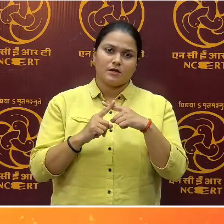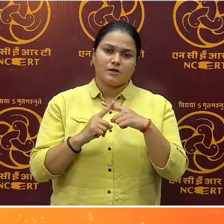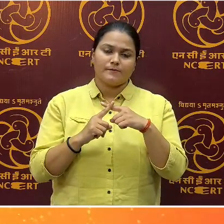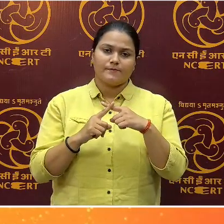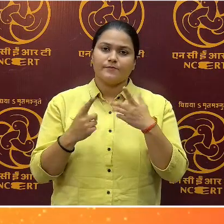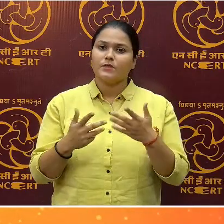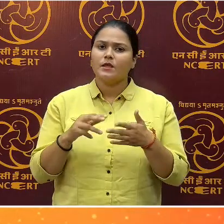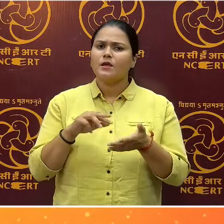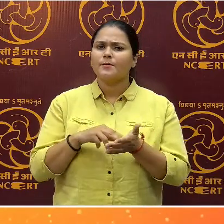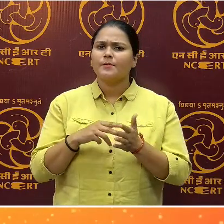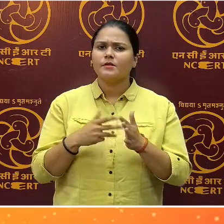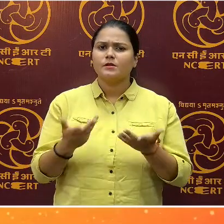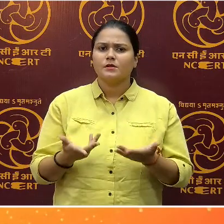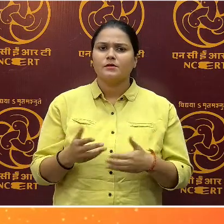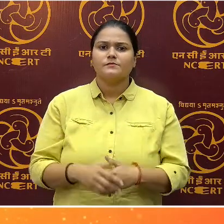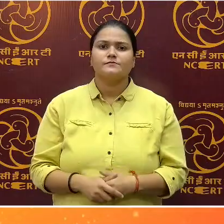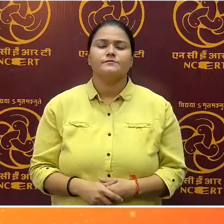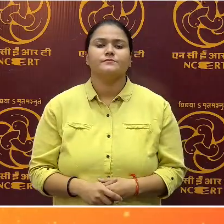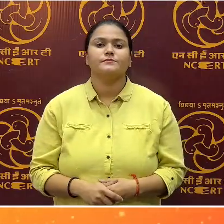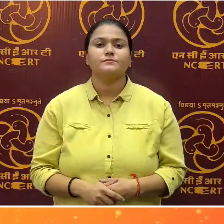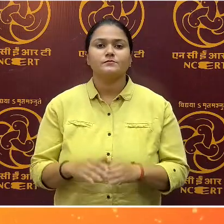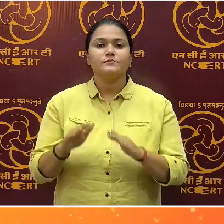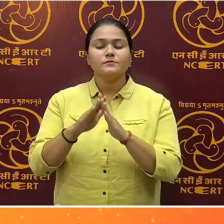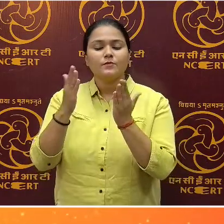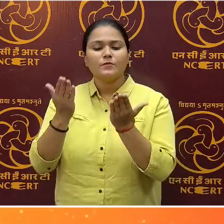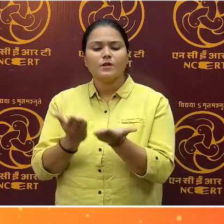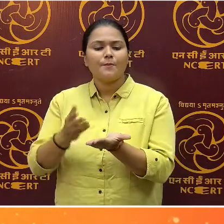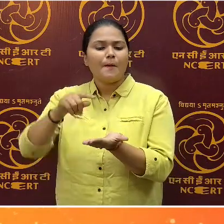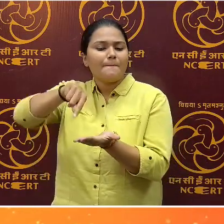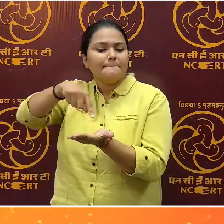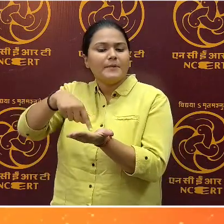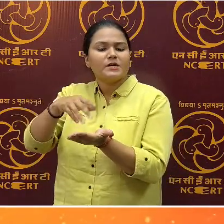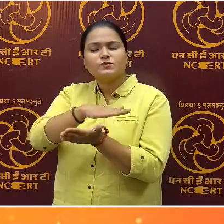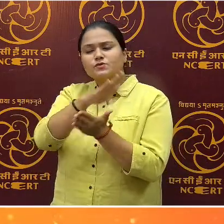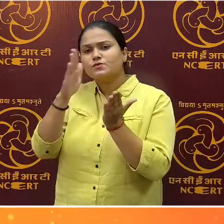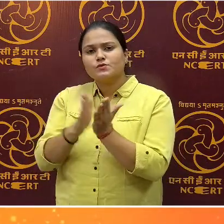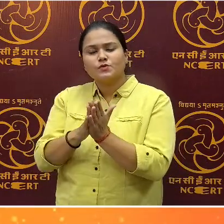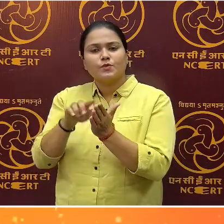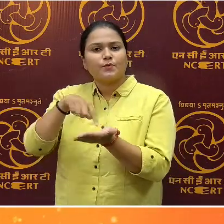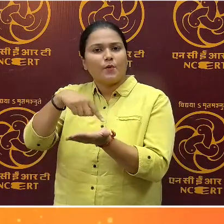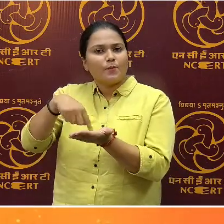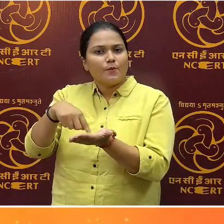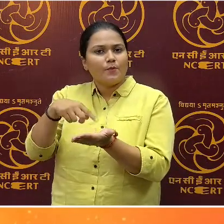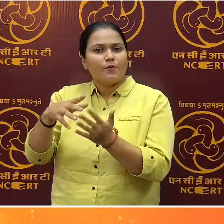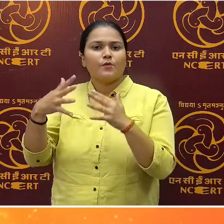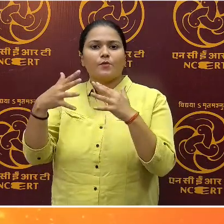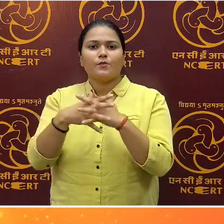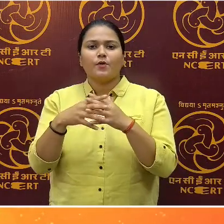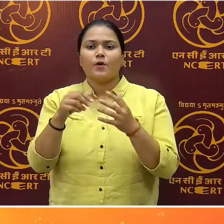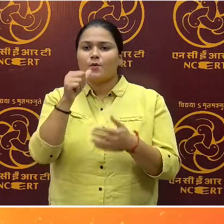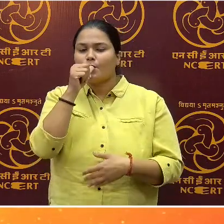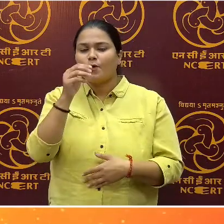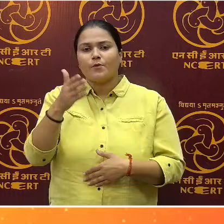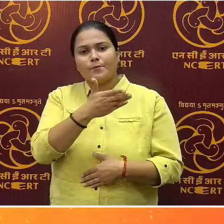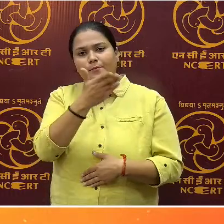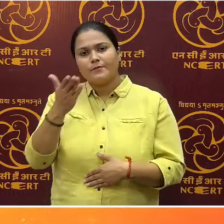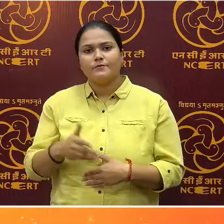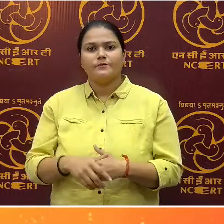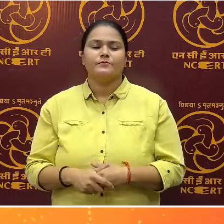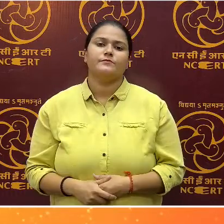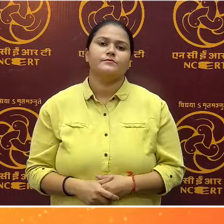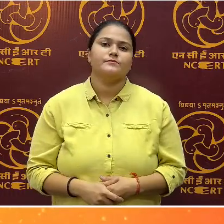the solid substance get mixed, and water is considered to be a universal